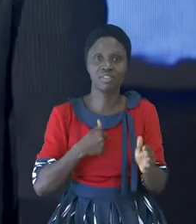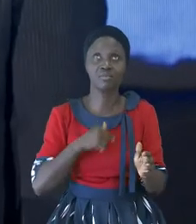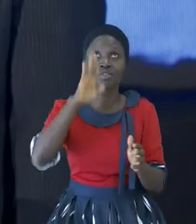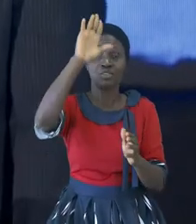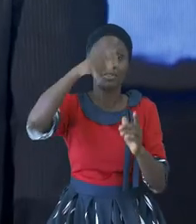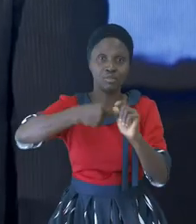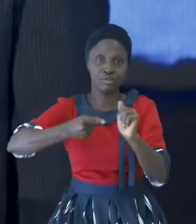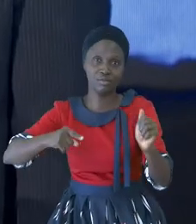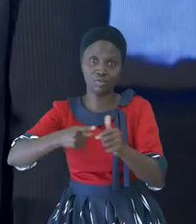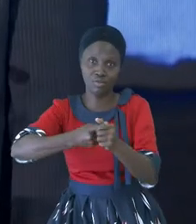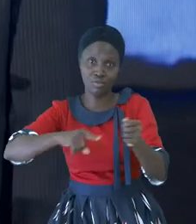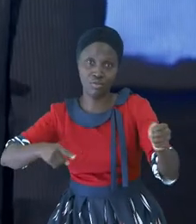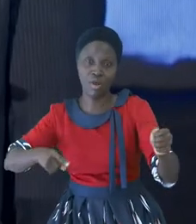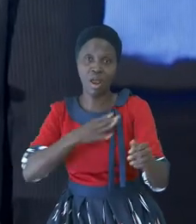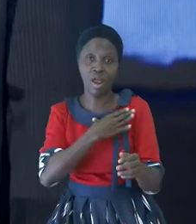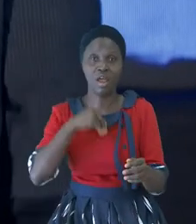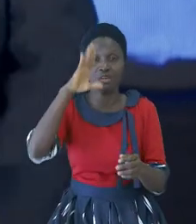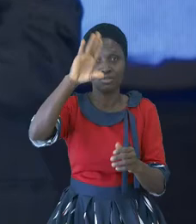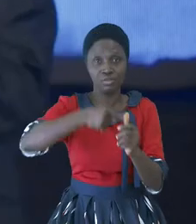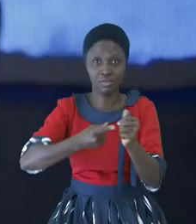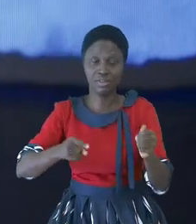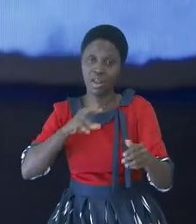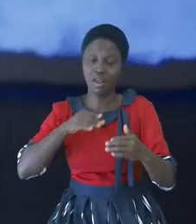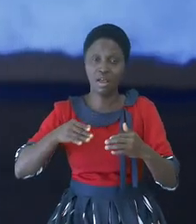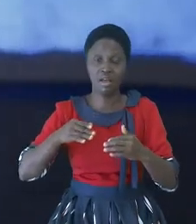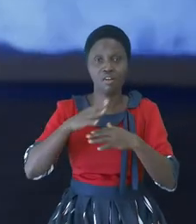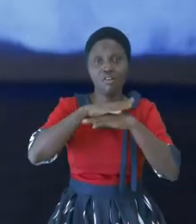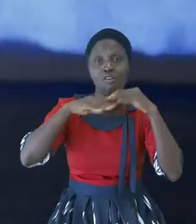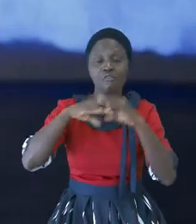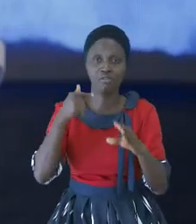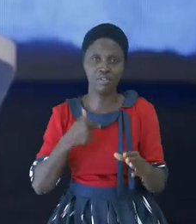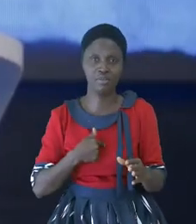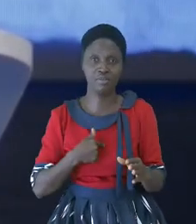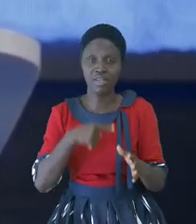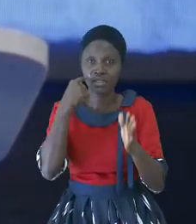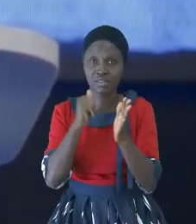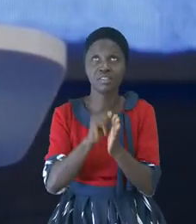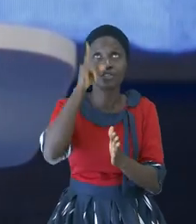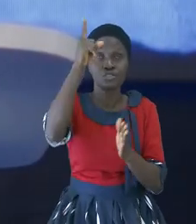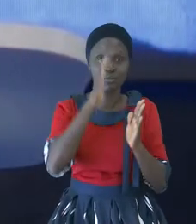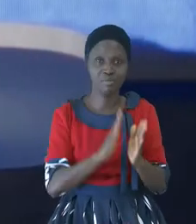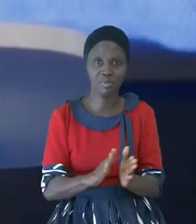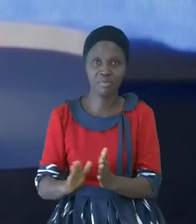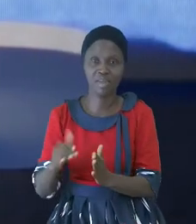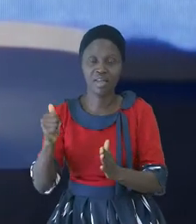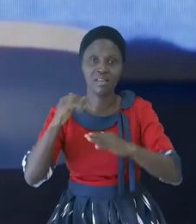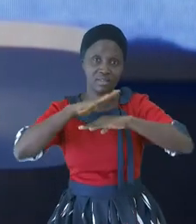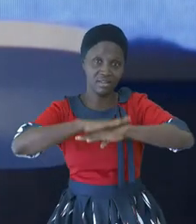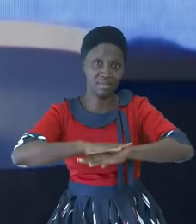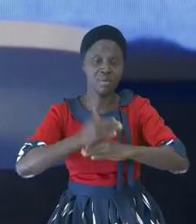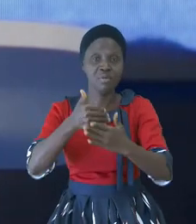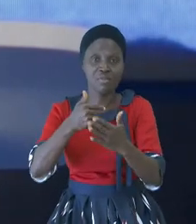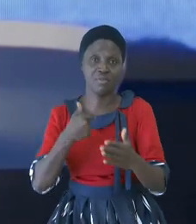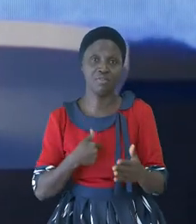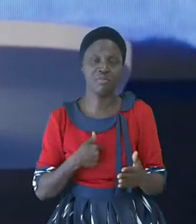thy staff, they comfort me. Then it says, thou preparest a table before me